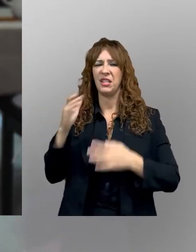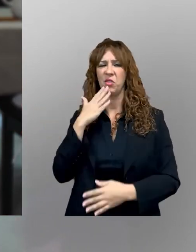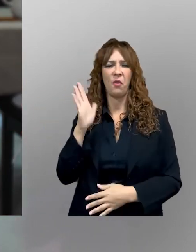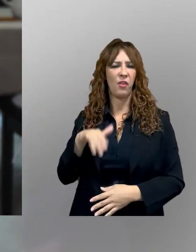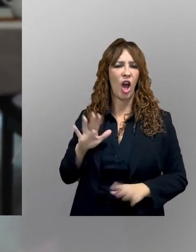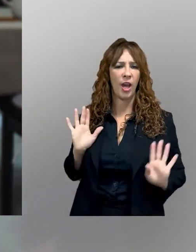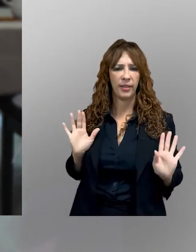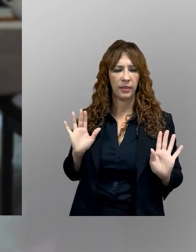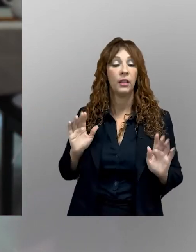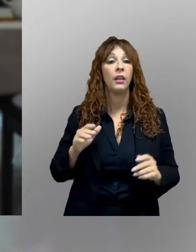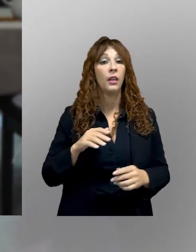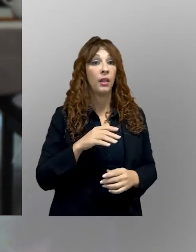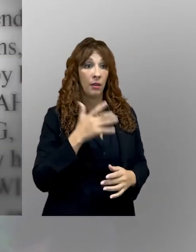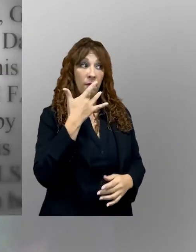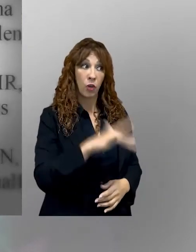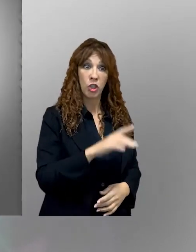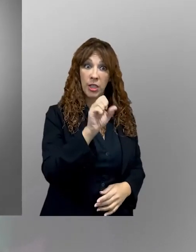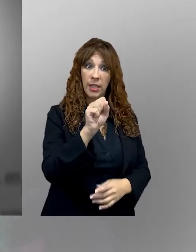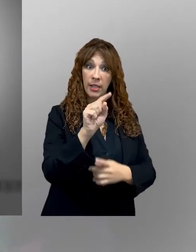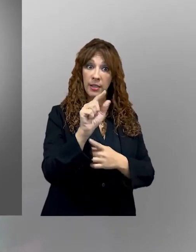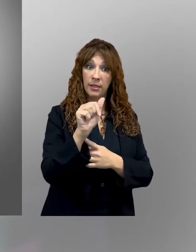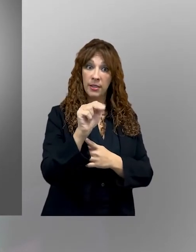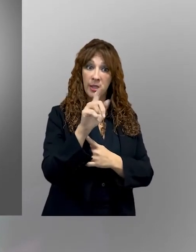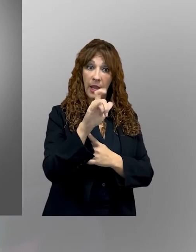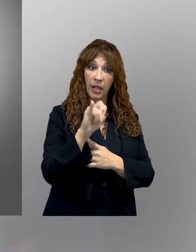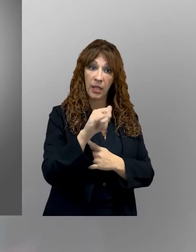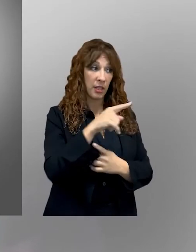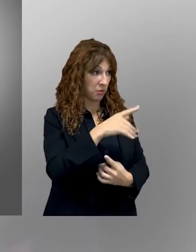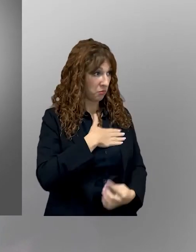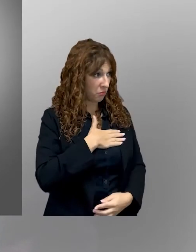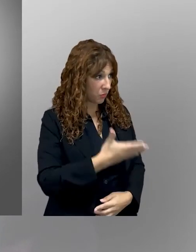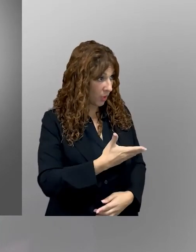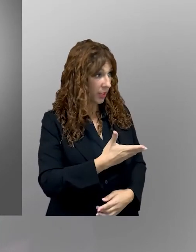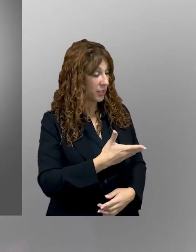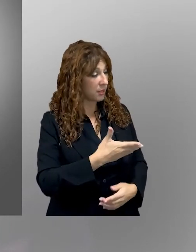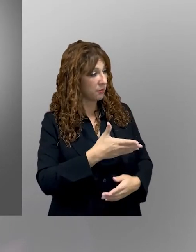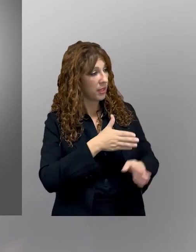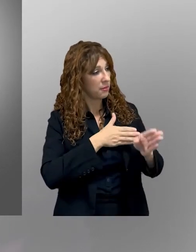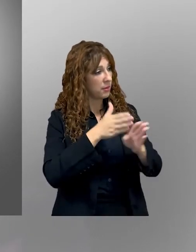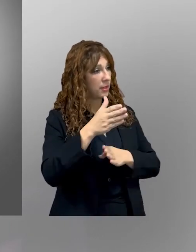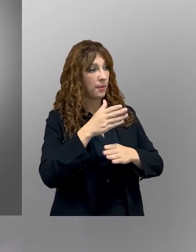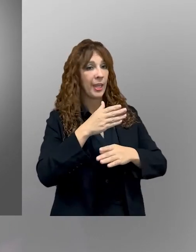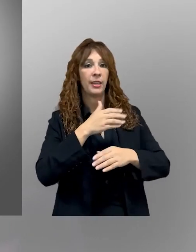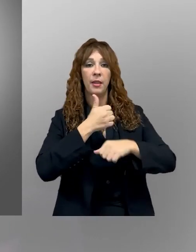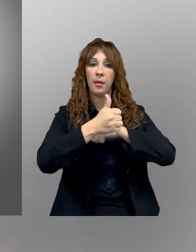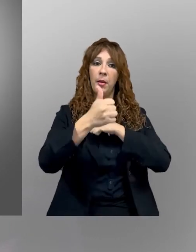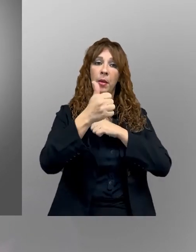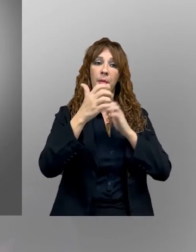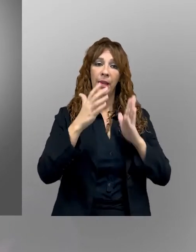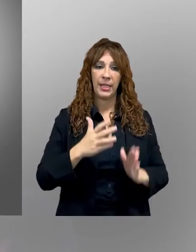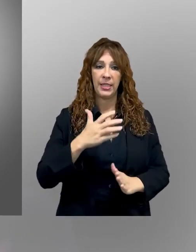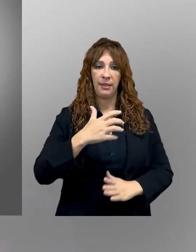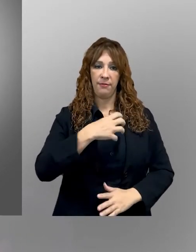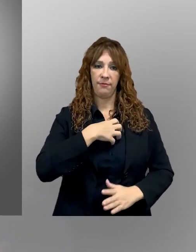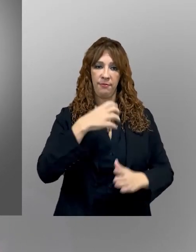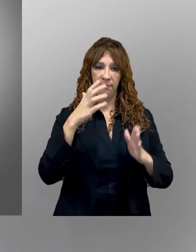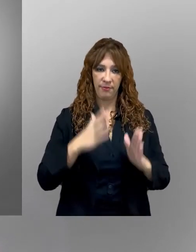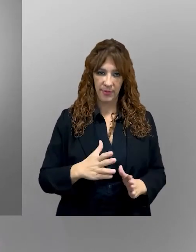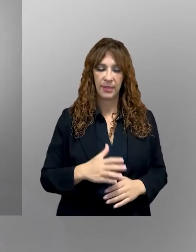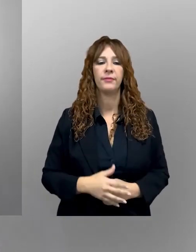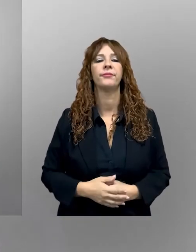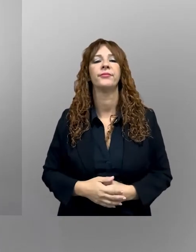so flawed. Fortunately, Stanley was willing to put his name on the line and be our named plaintiff, our lead plaintiff.